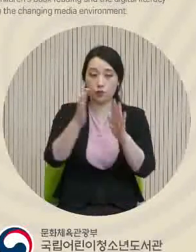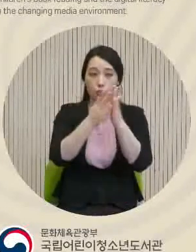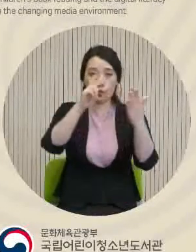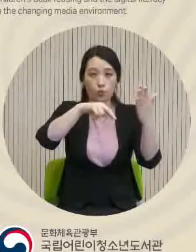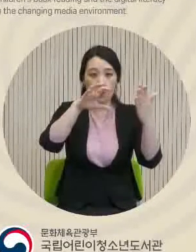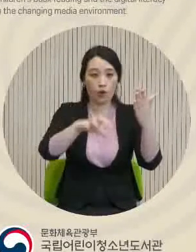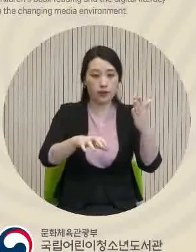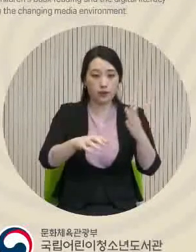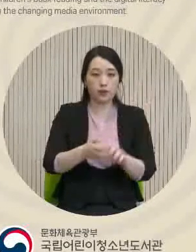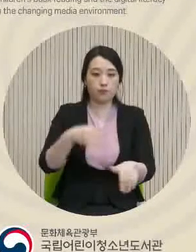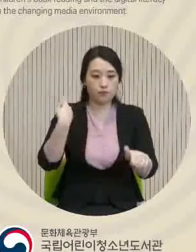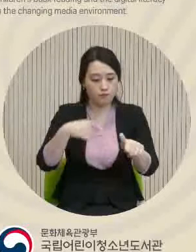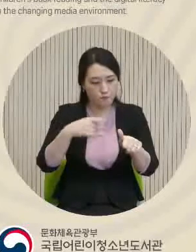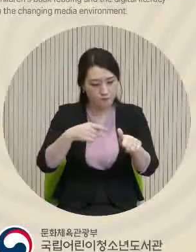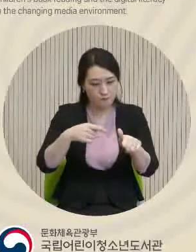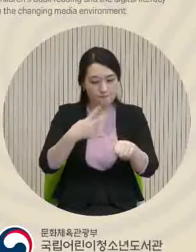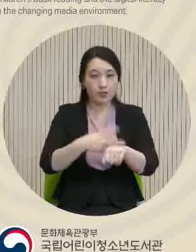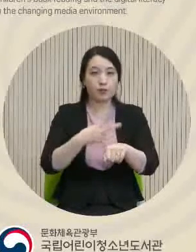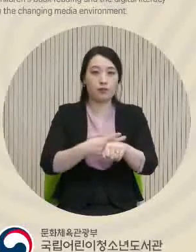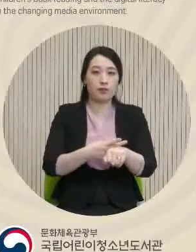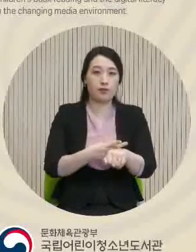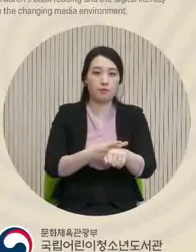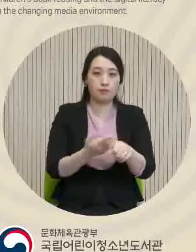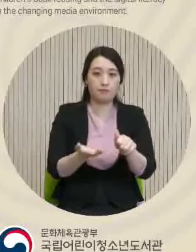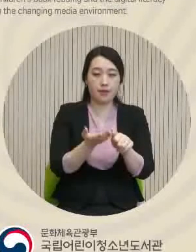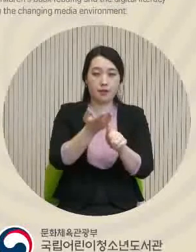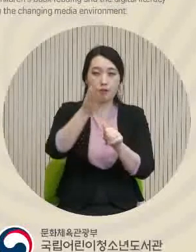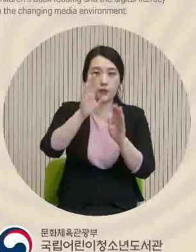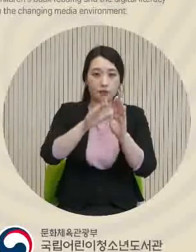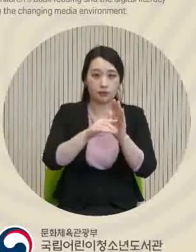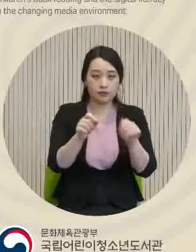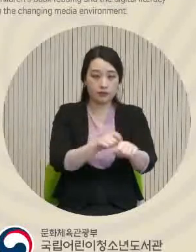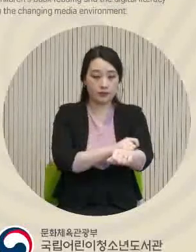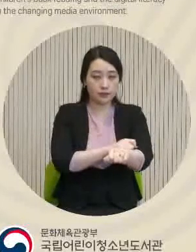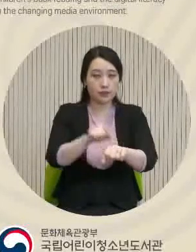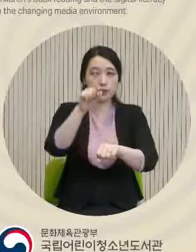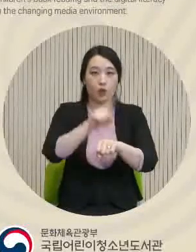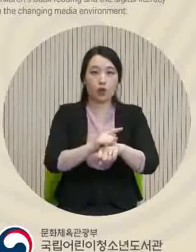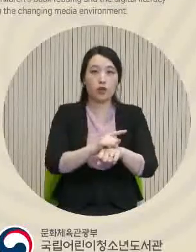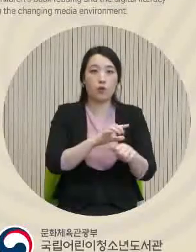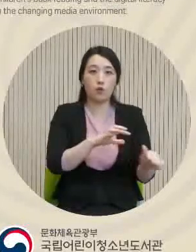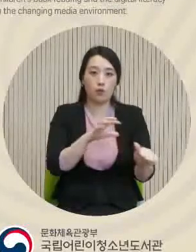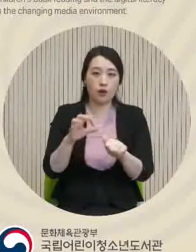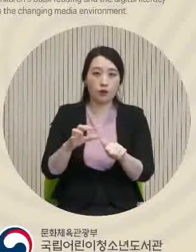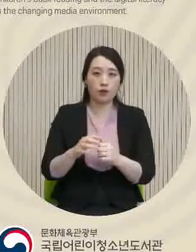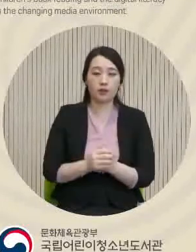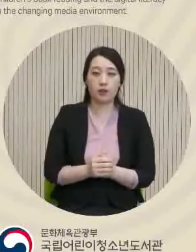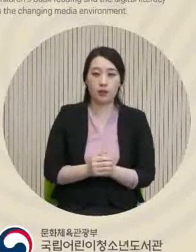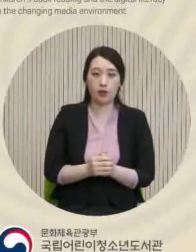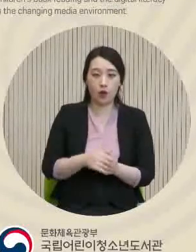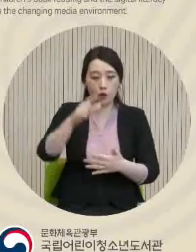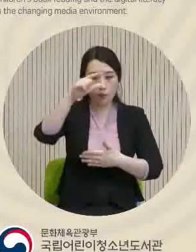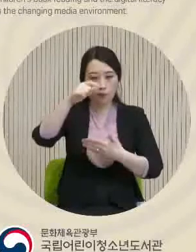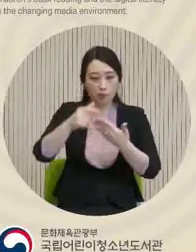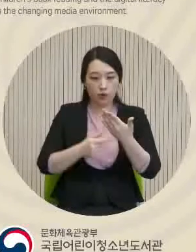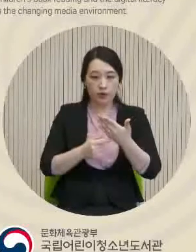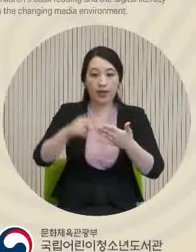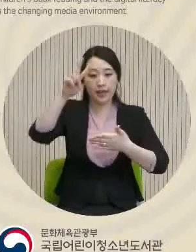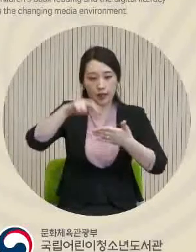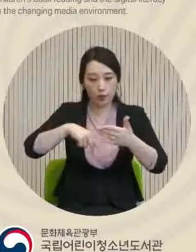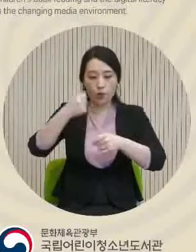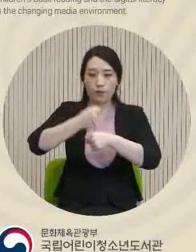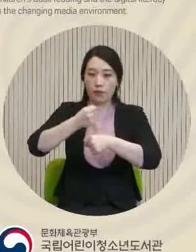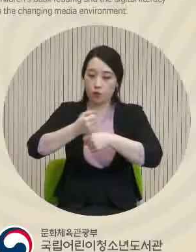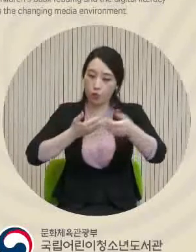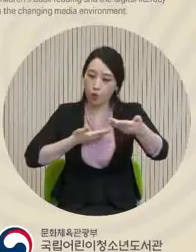case studies or the programs that we had at our university. And also, we would